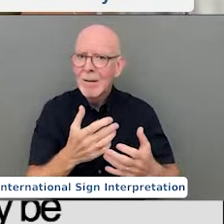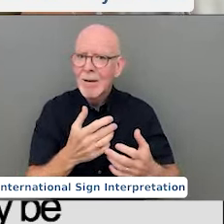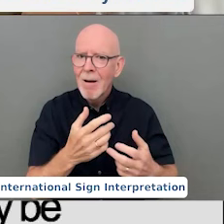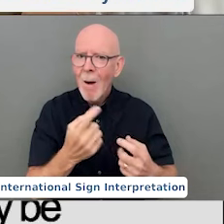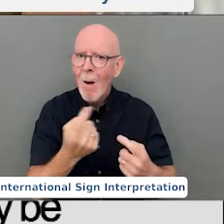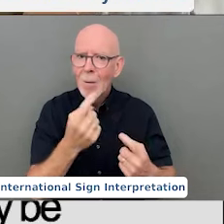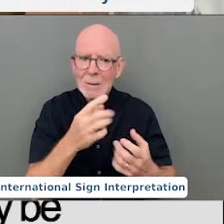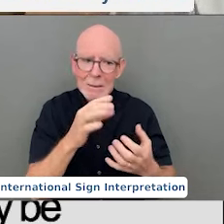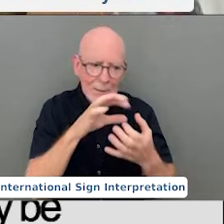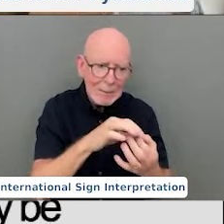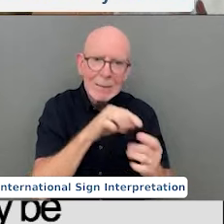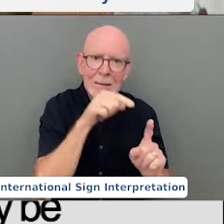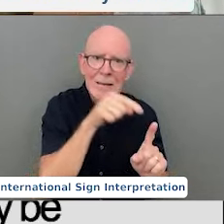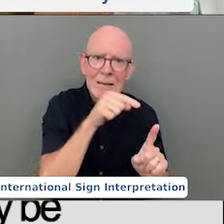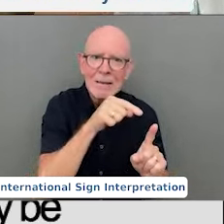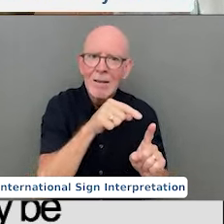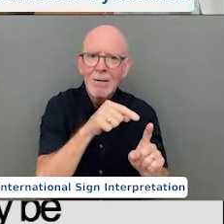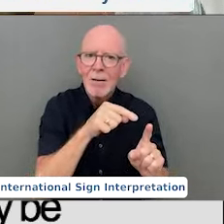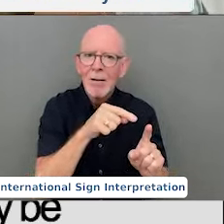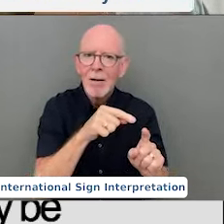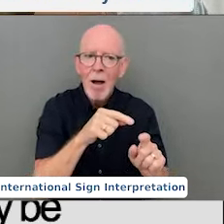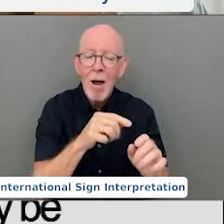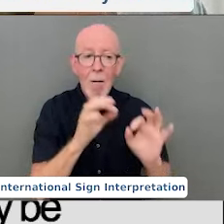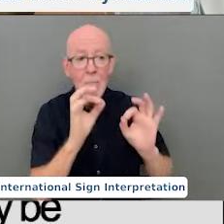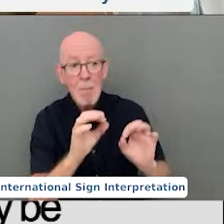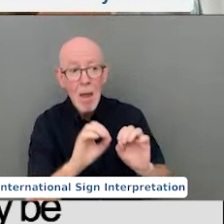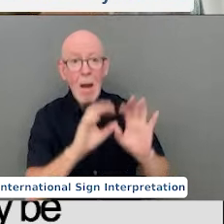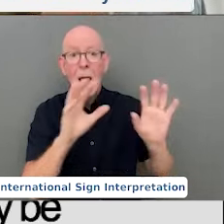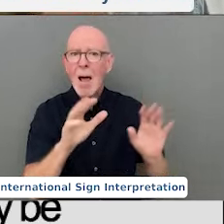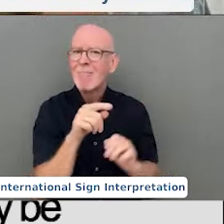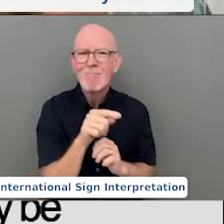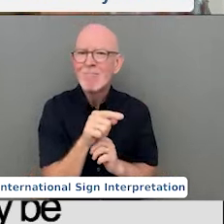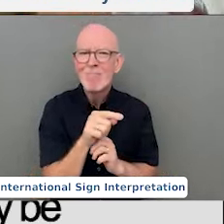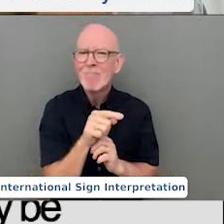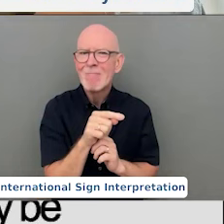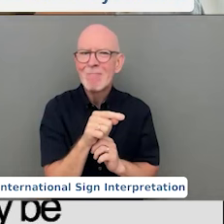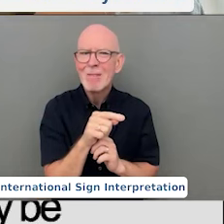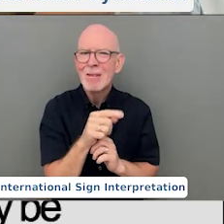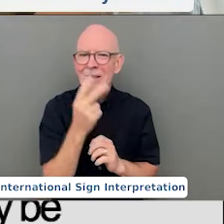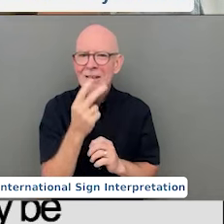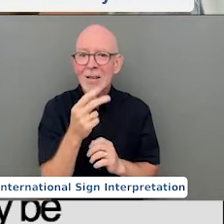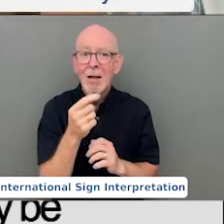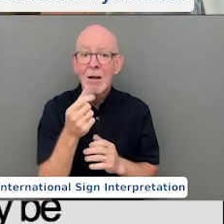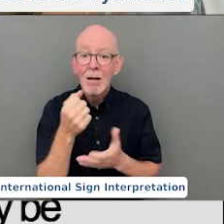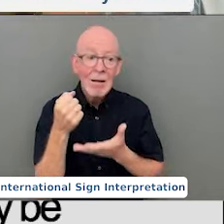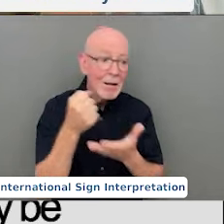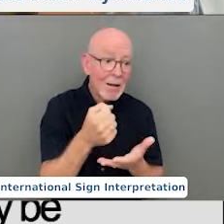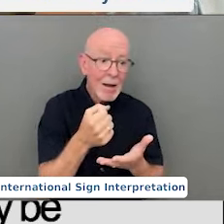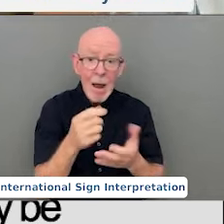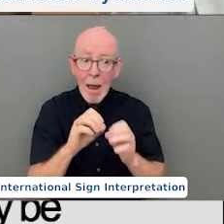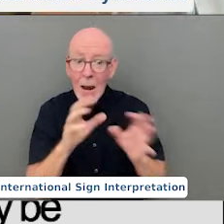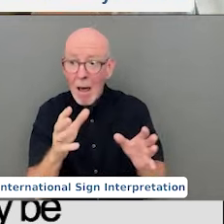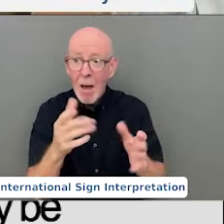However, what we see a bit in the analysis is that while many countries have these schemes, often the objectives are not always that